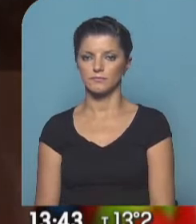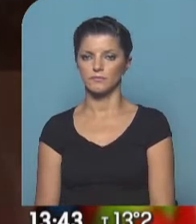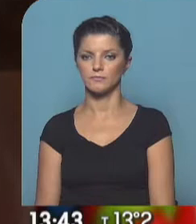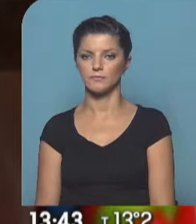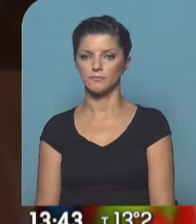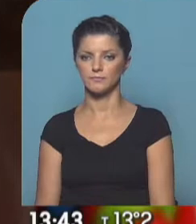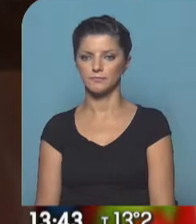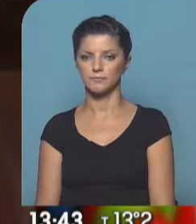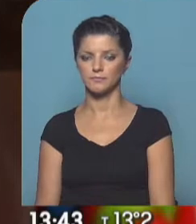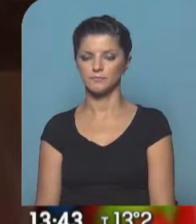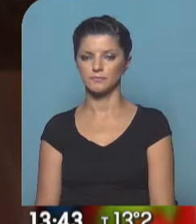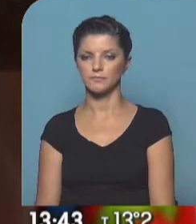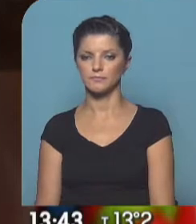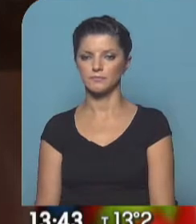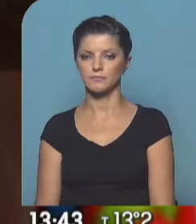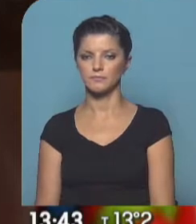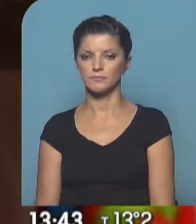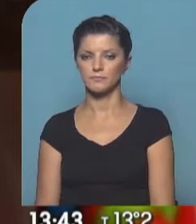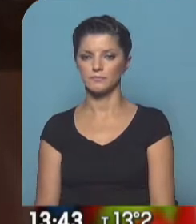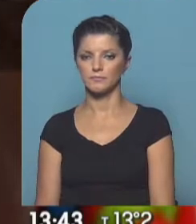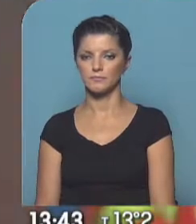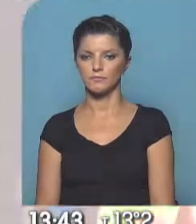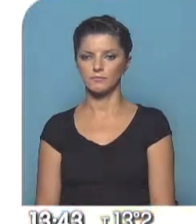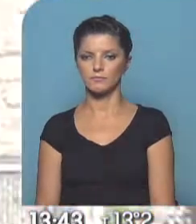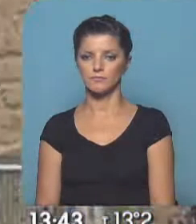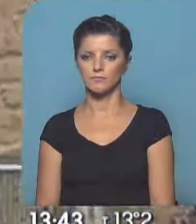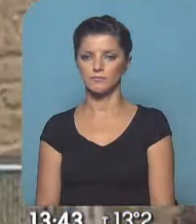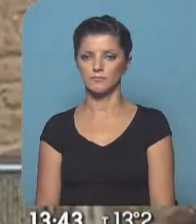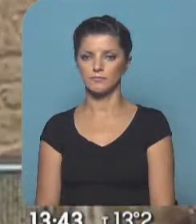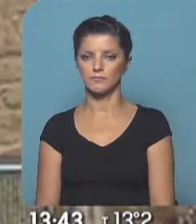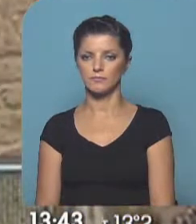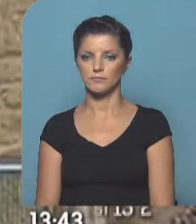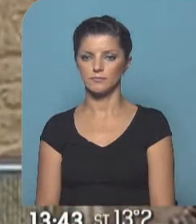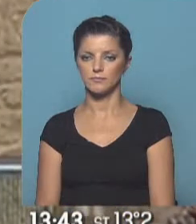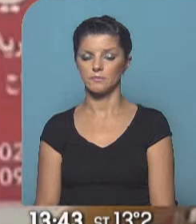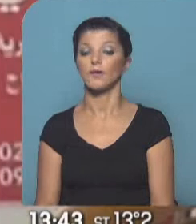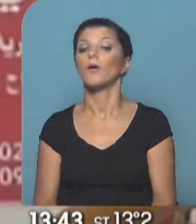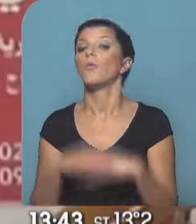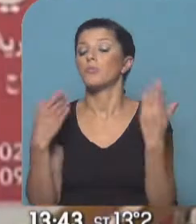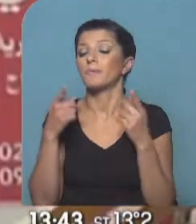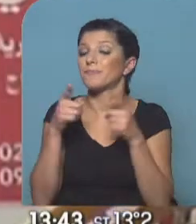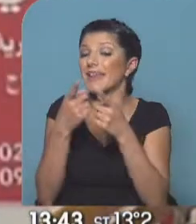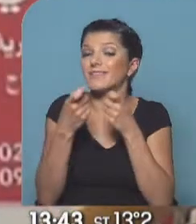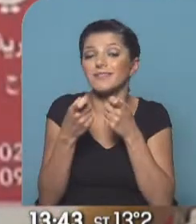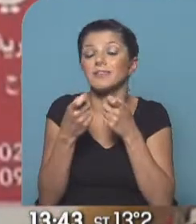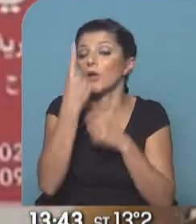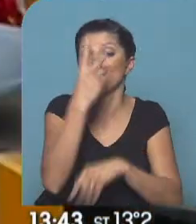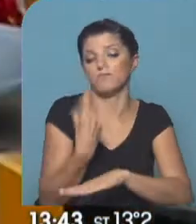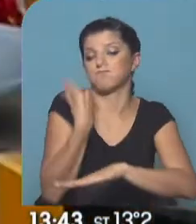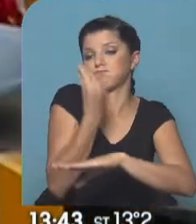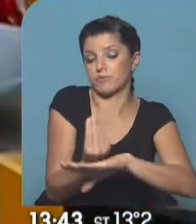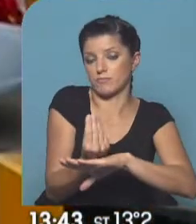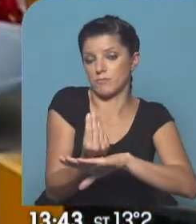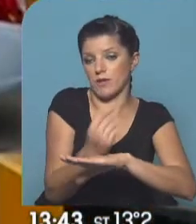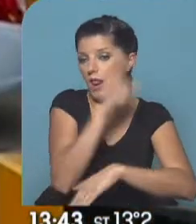hell that they went through in Libya. So this is something we cannot be complicit of. Para ello, necesitan que haya una autoridad centralizada